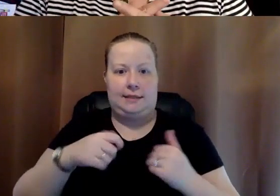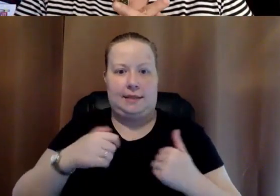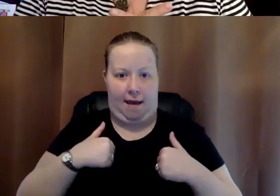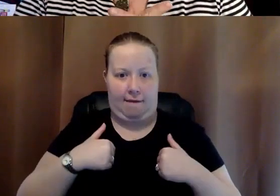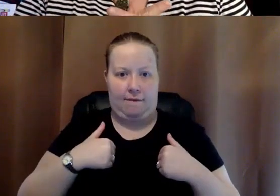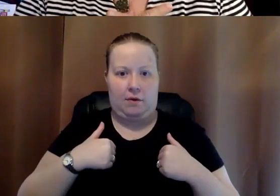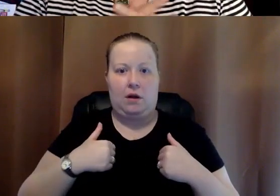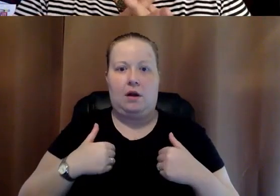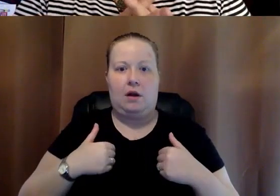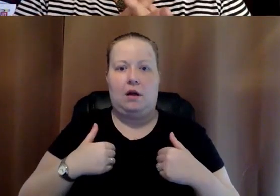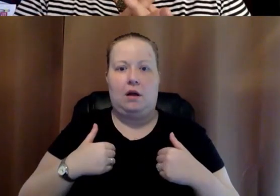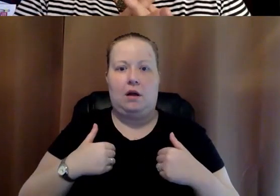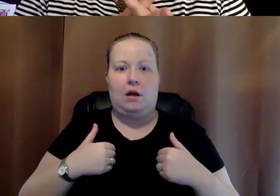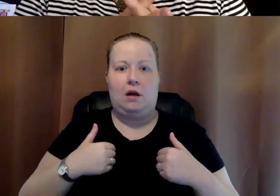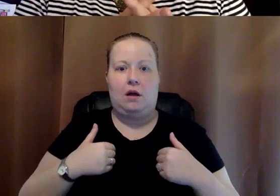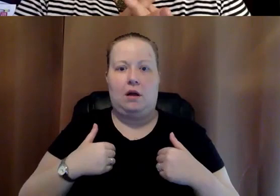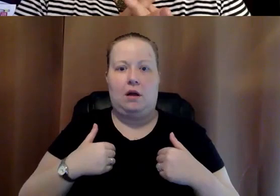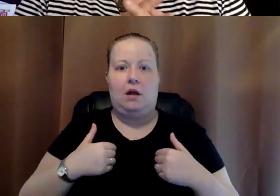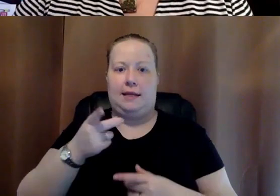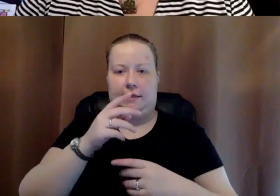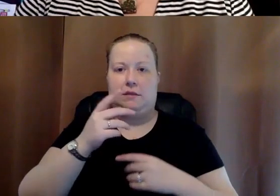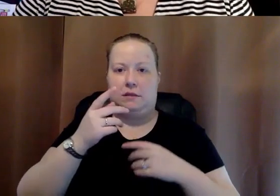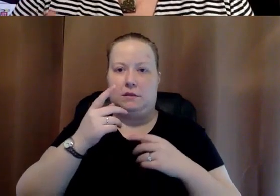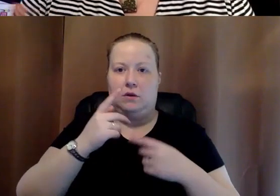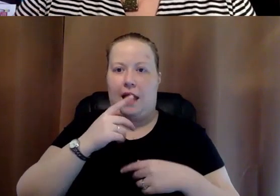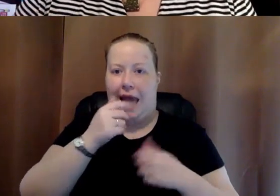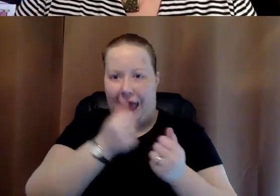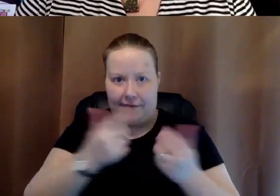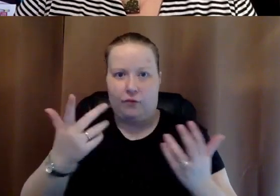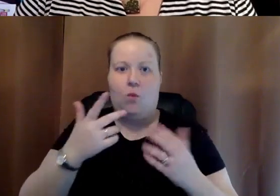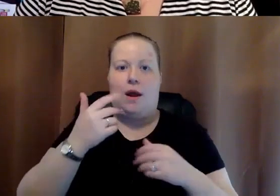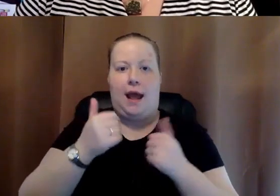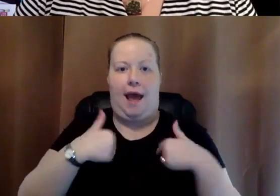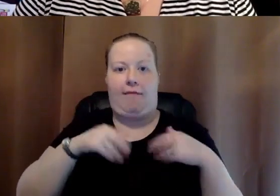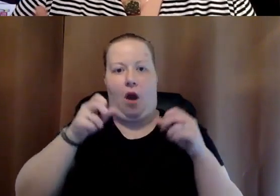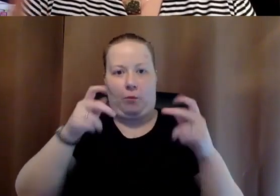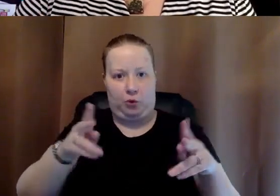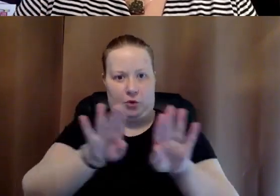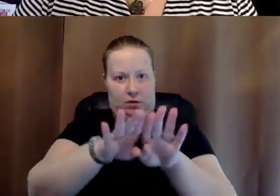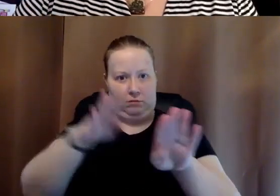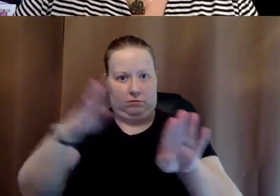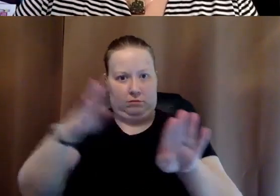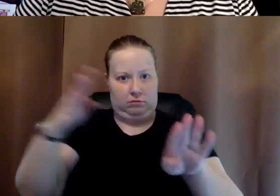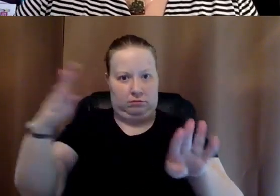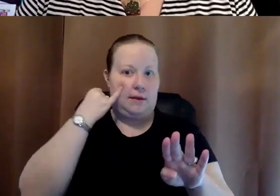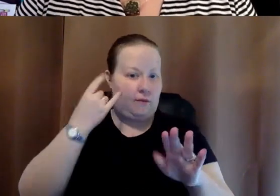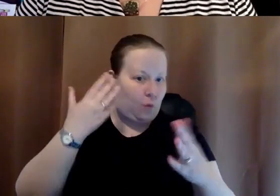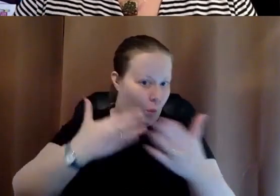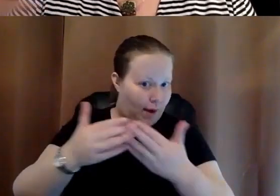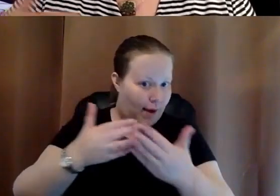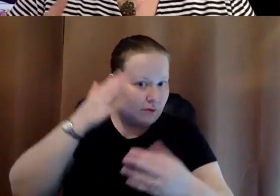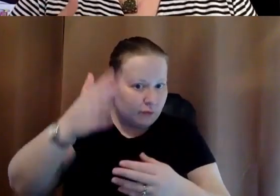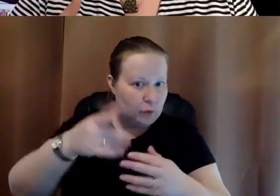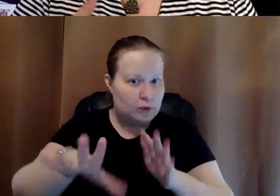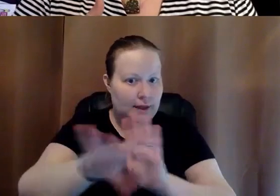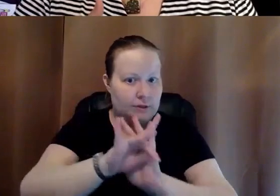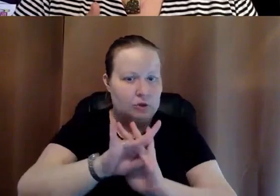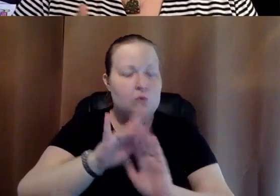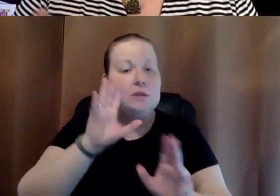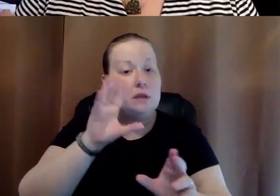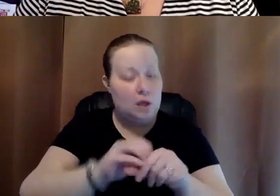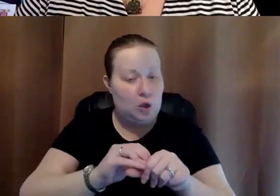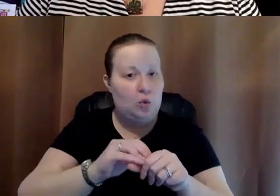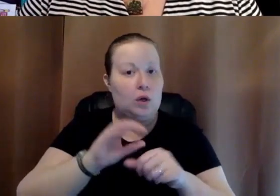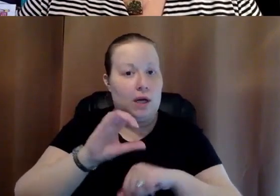matter of everyone having the opportunity to have the doors open to them for whatever future they choose, which could include computing, right? So